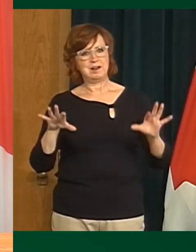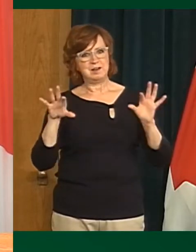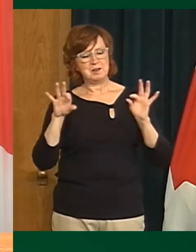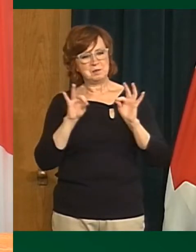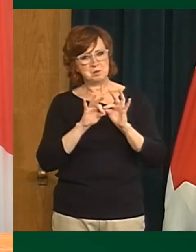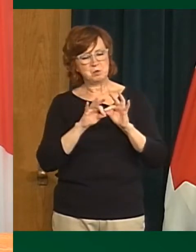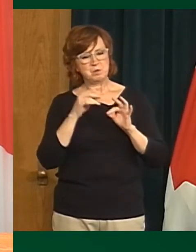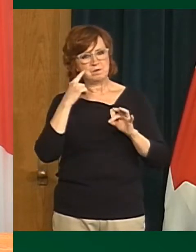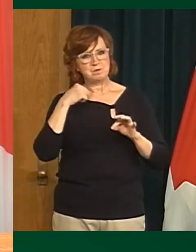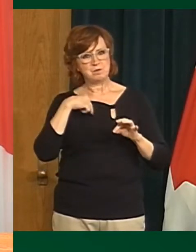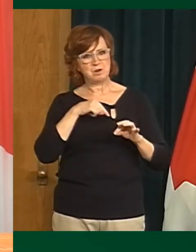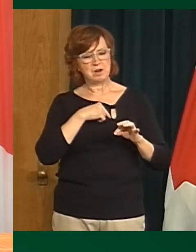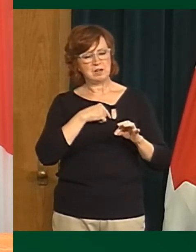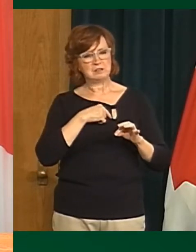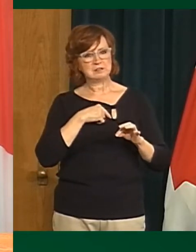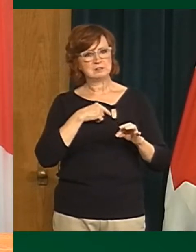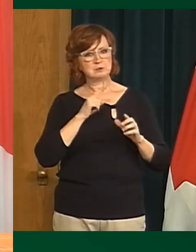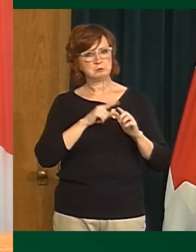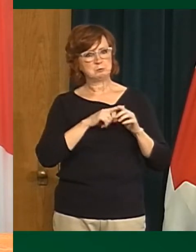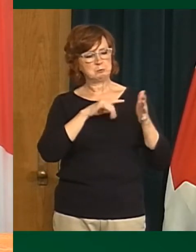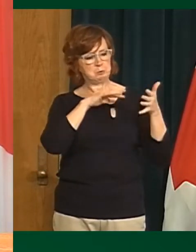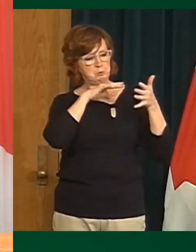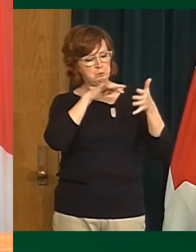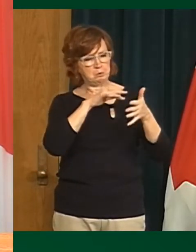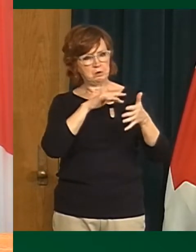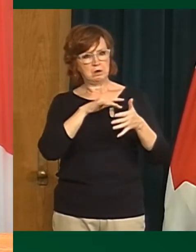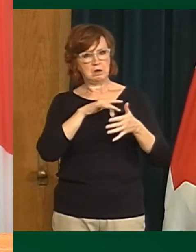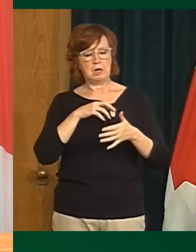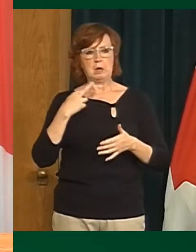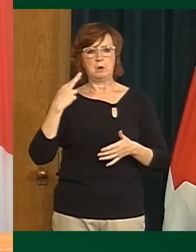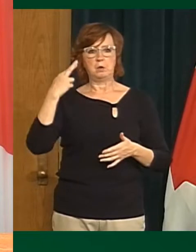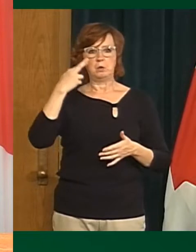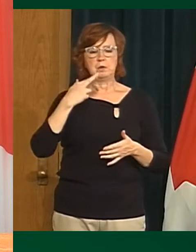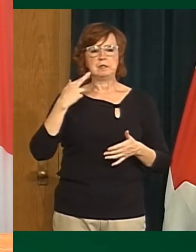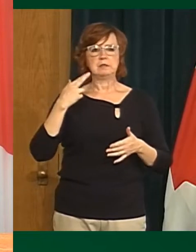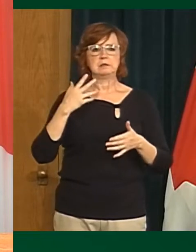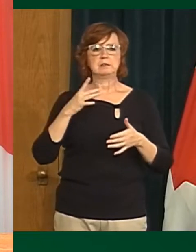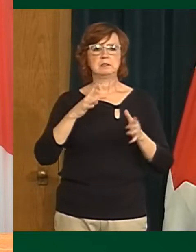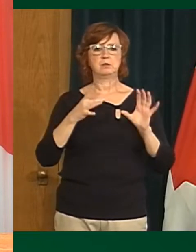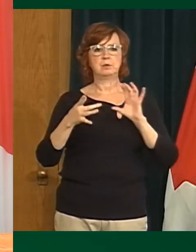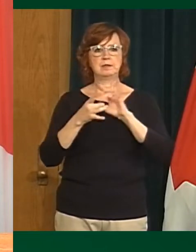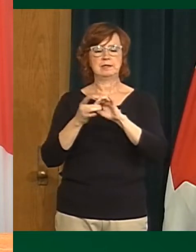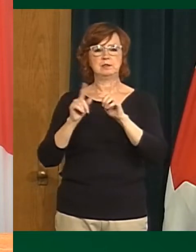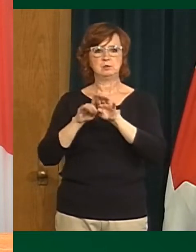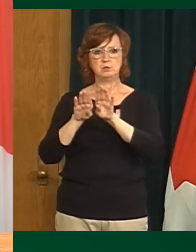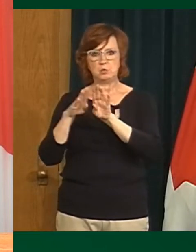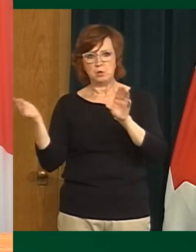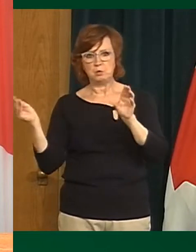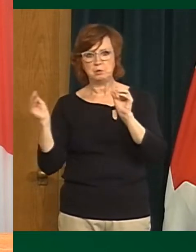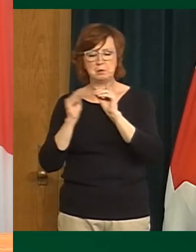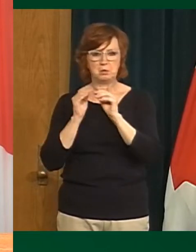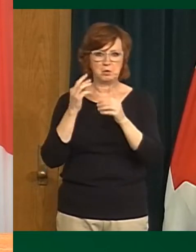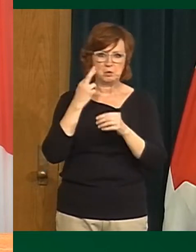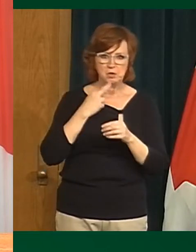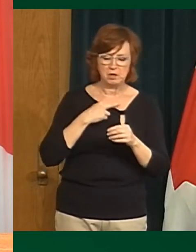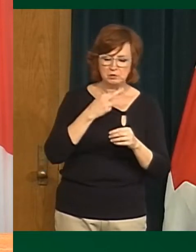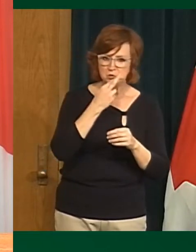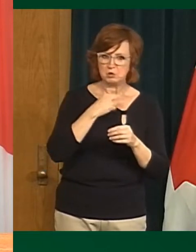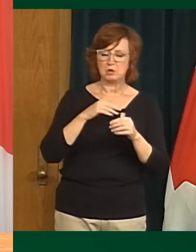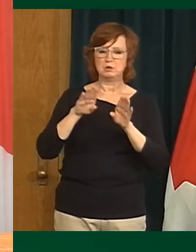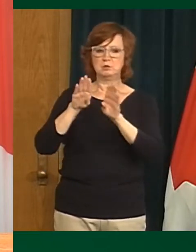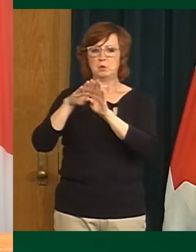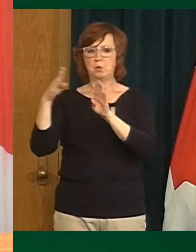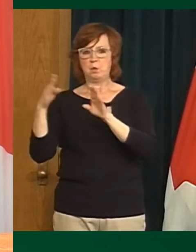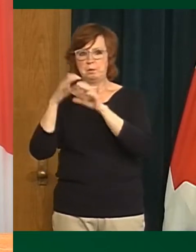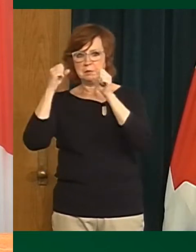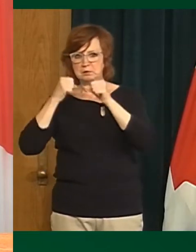see these mild, possibly asymptomatic cases, because that does inform us in terms of, are we proceeding on the right track with these